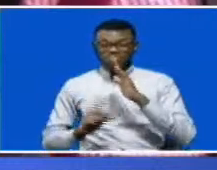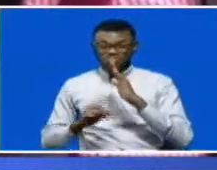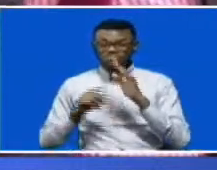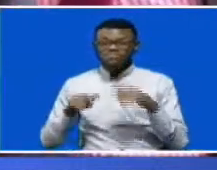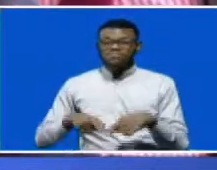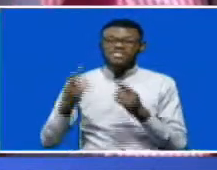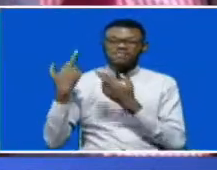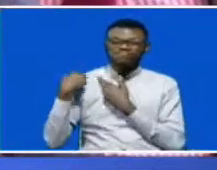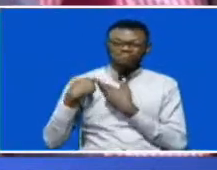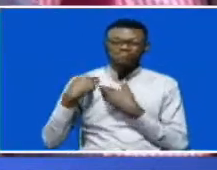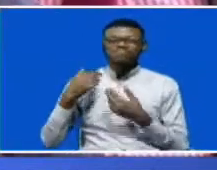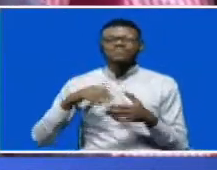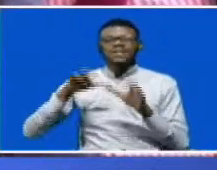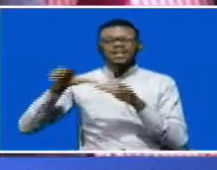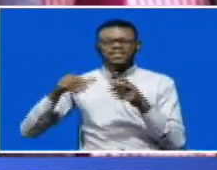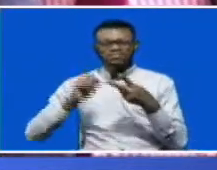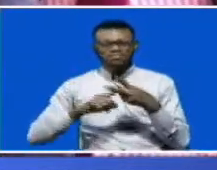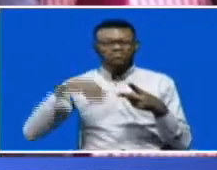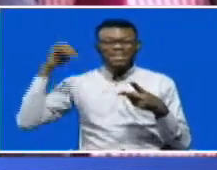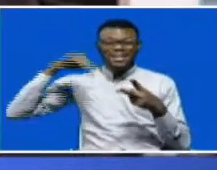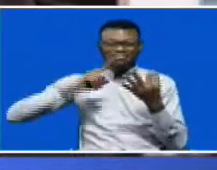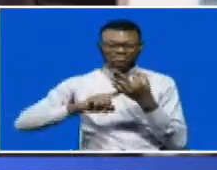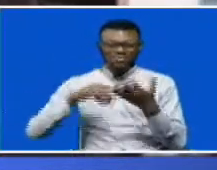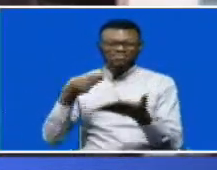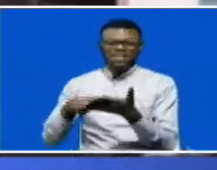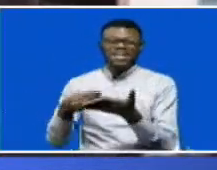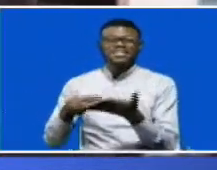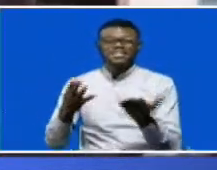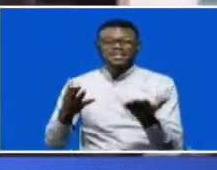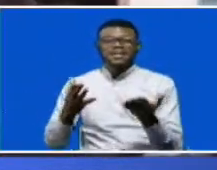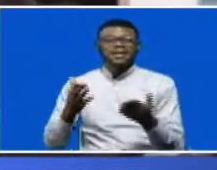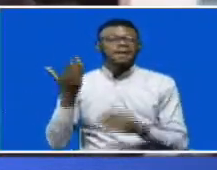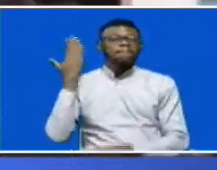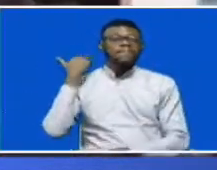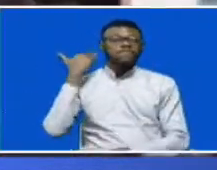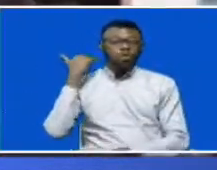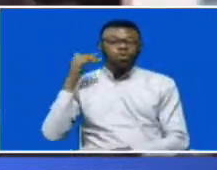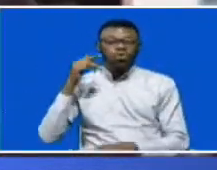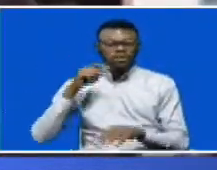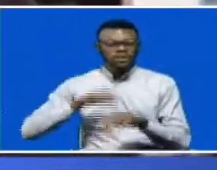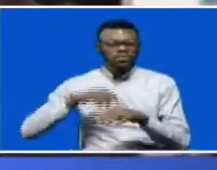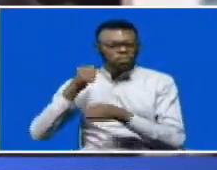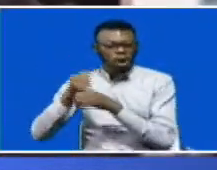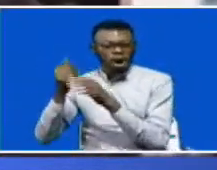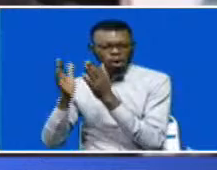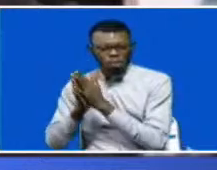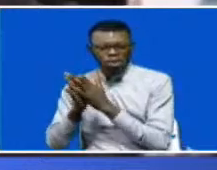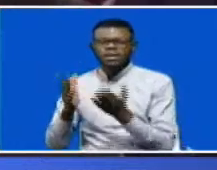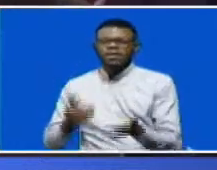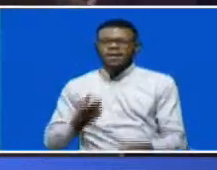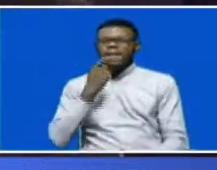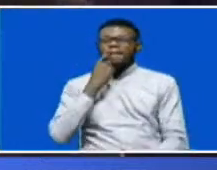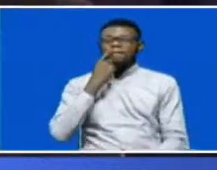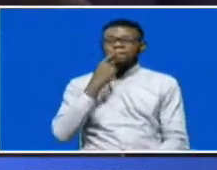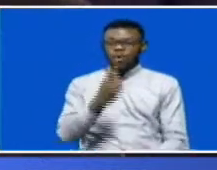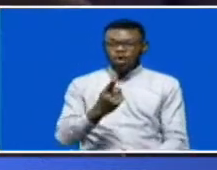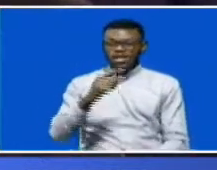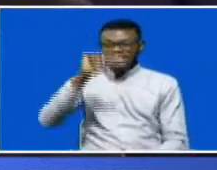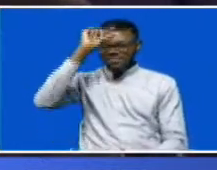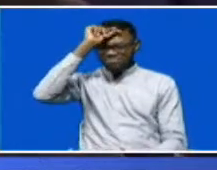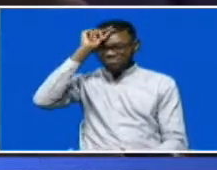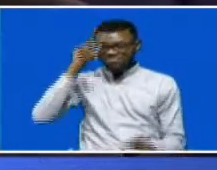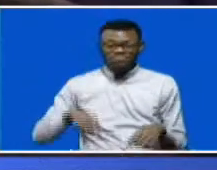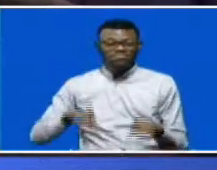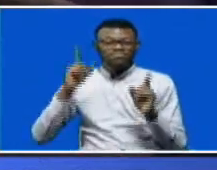as agriculture, energy, and even finance. At one point, under retired president the late Daniel Arap Moi,